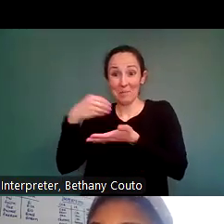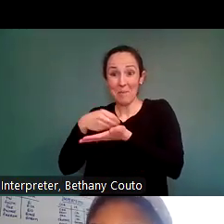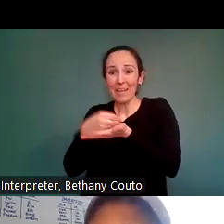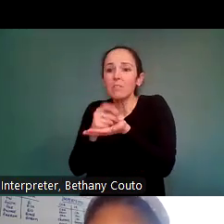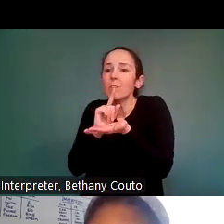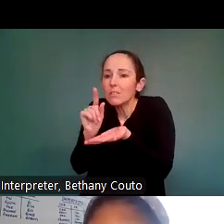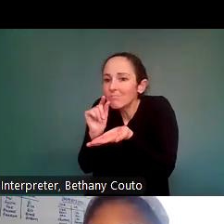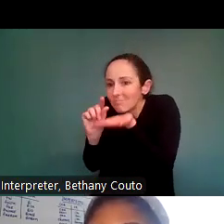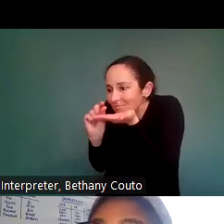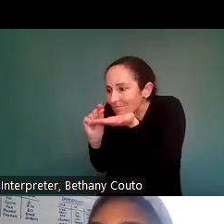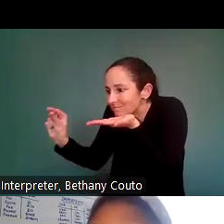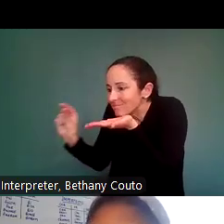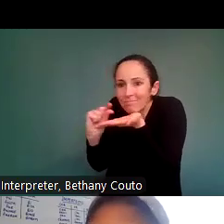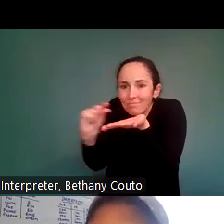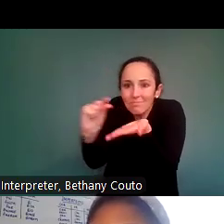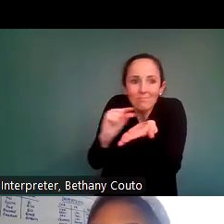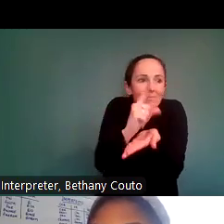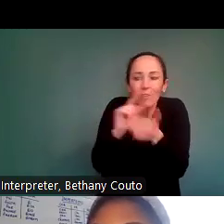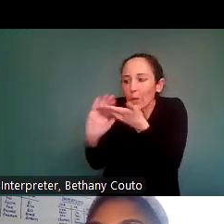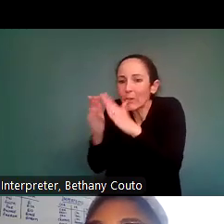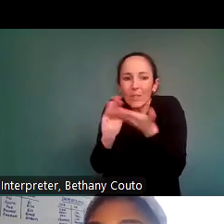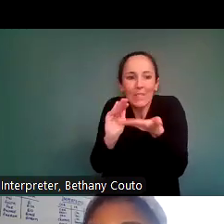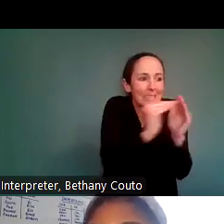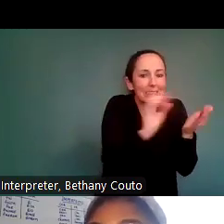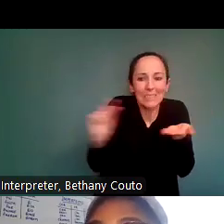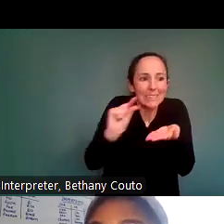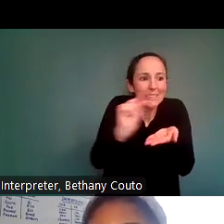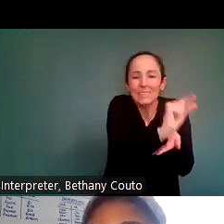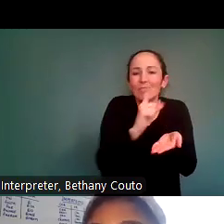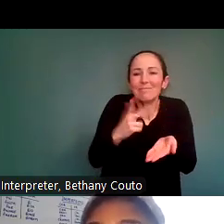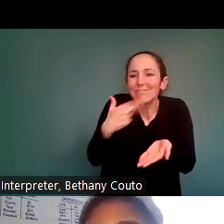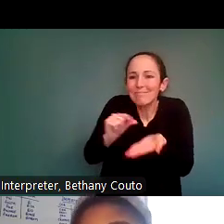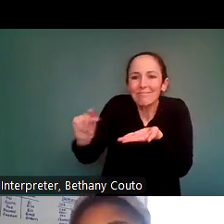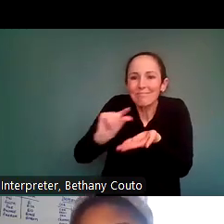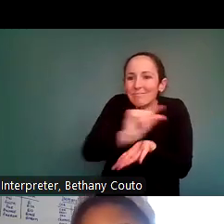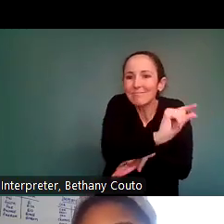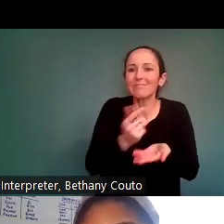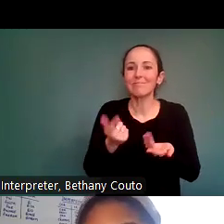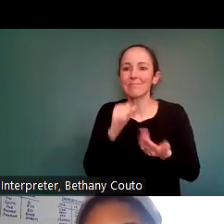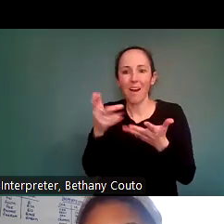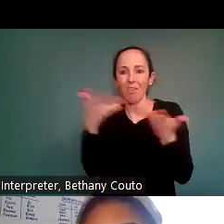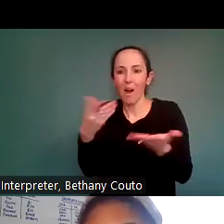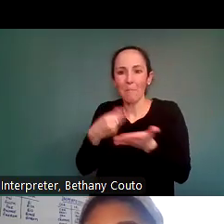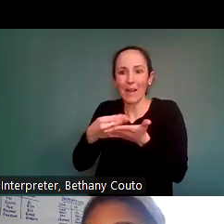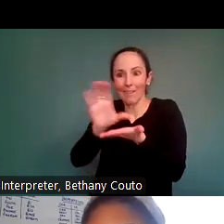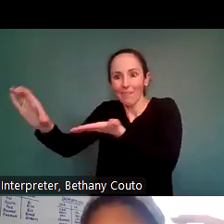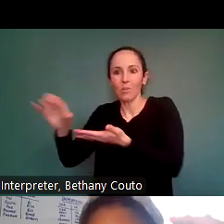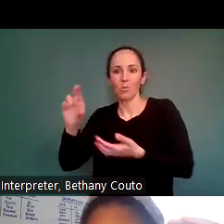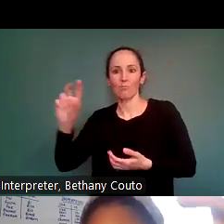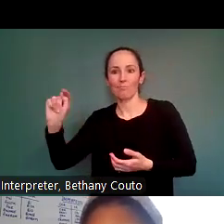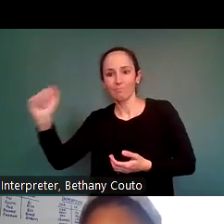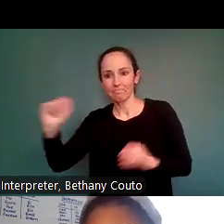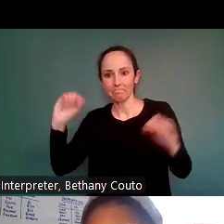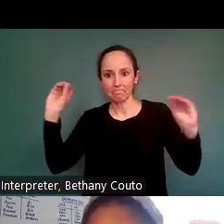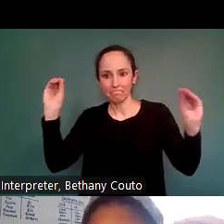also asking people what it would take for them to be more likely to rely on and use regional transit,